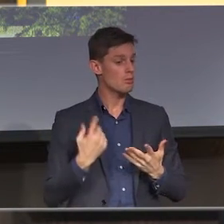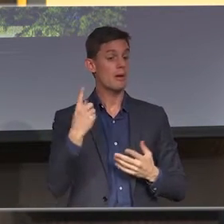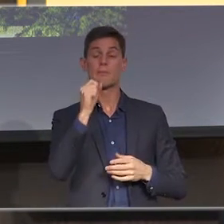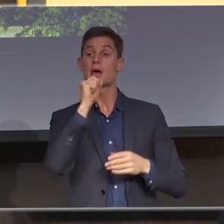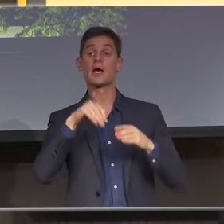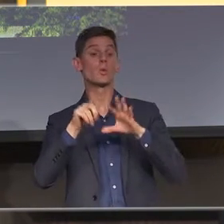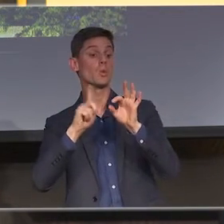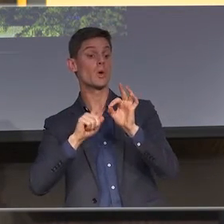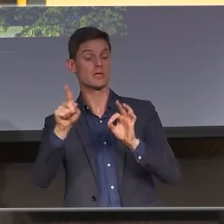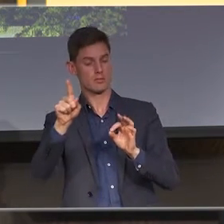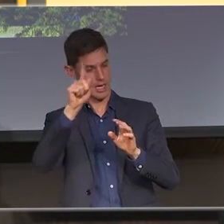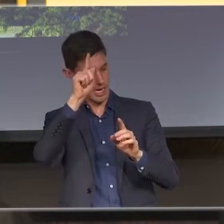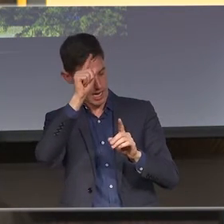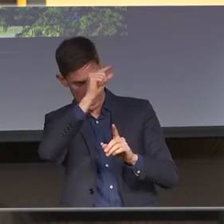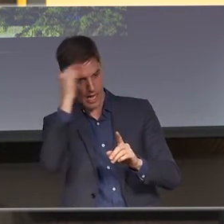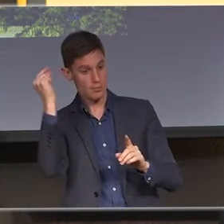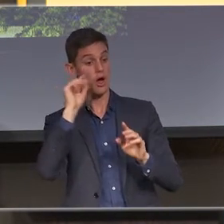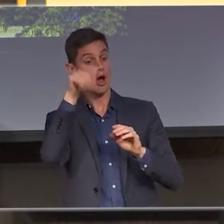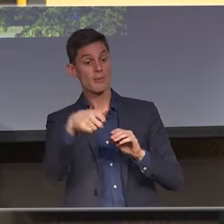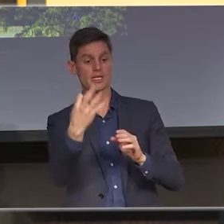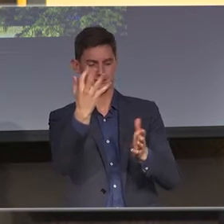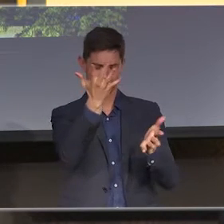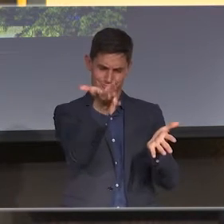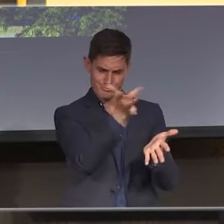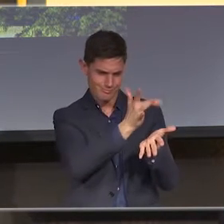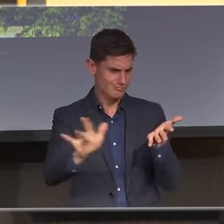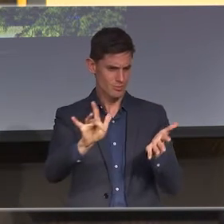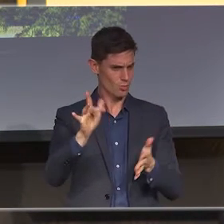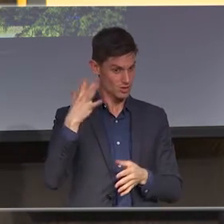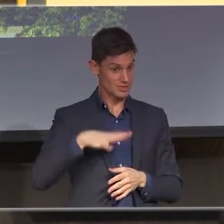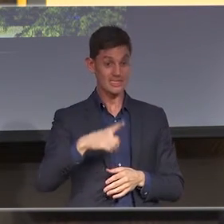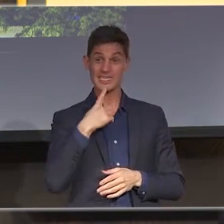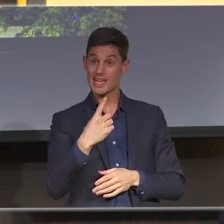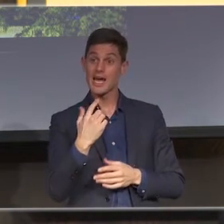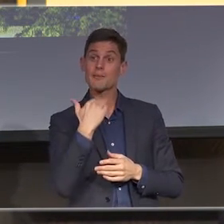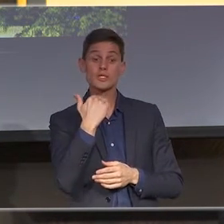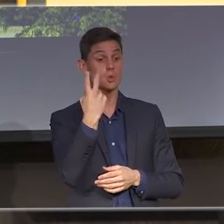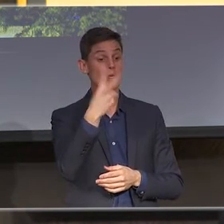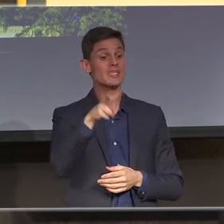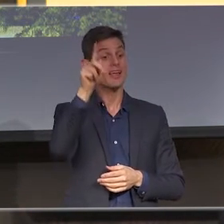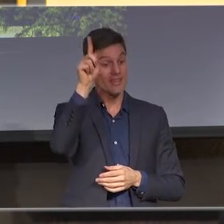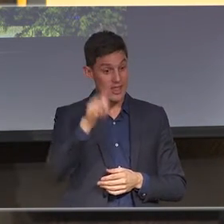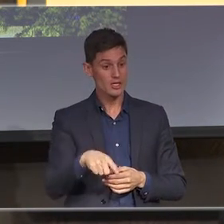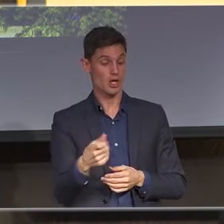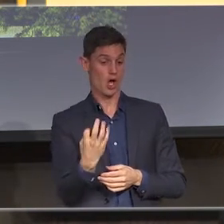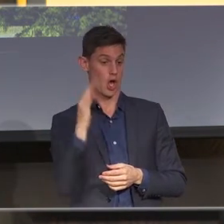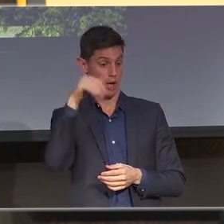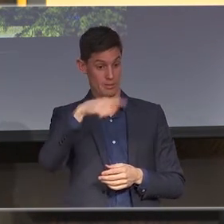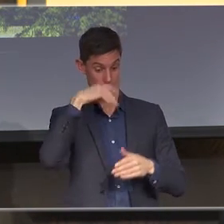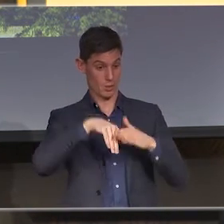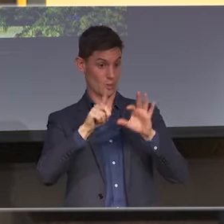is ending homelessness in the communities in which we operate, there are 20,000 homeless people in Queensland